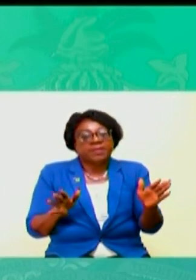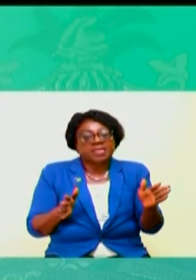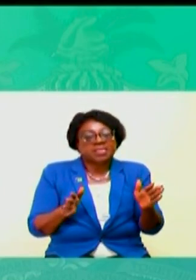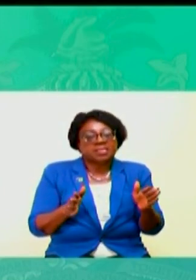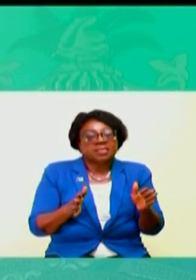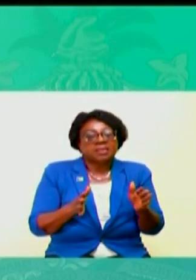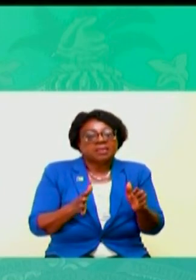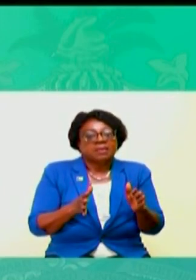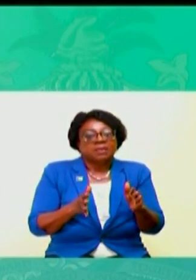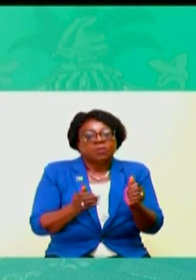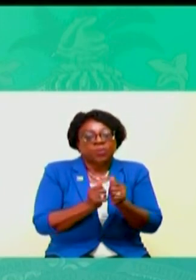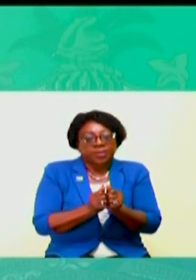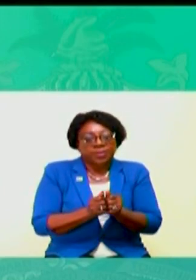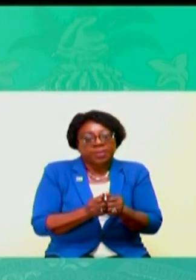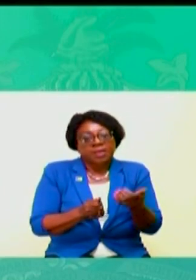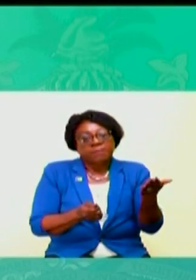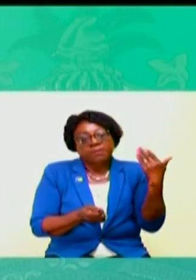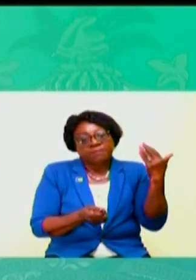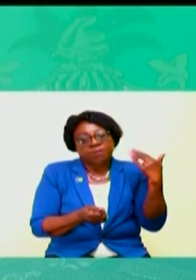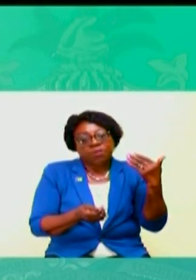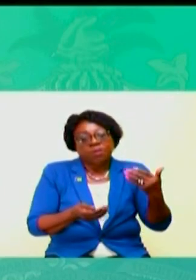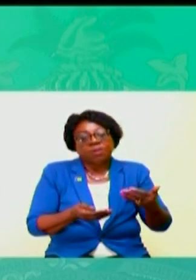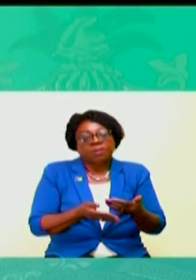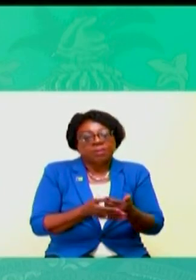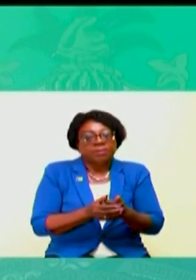between 2012 and